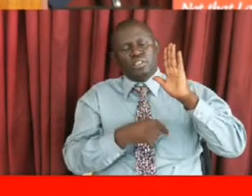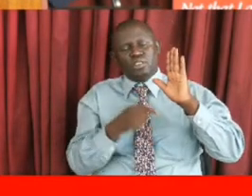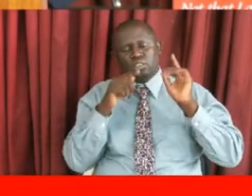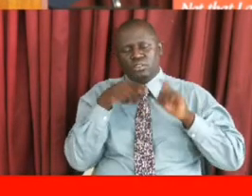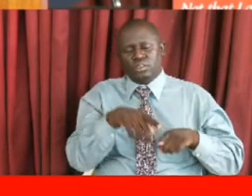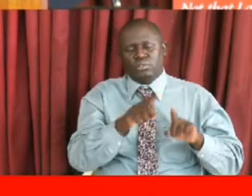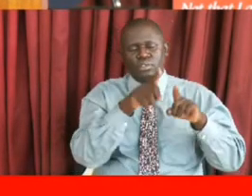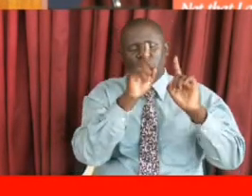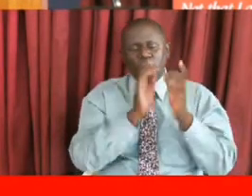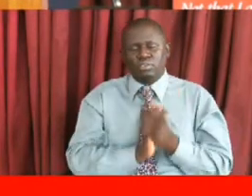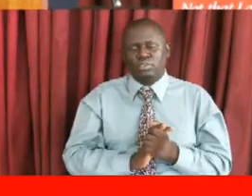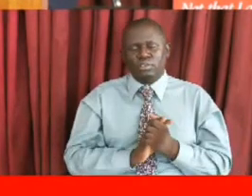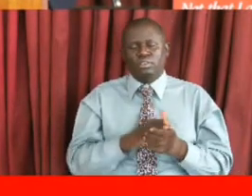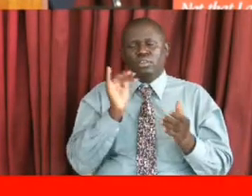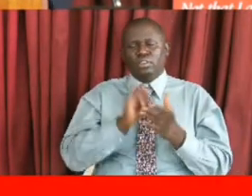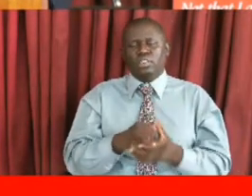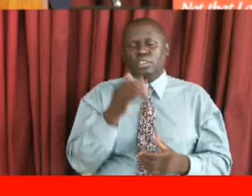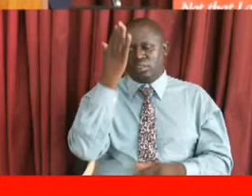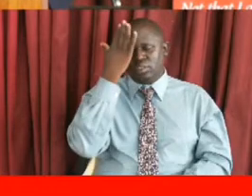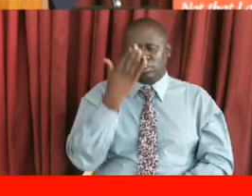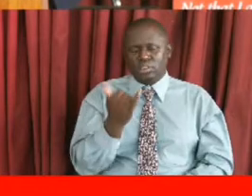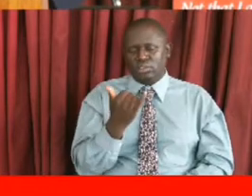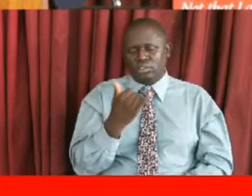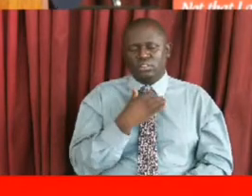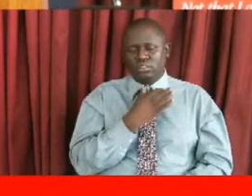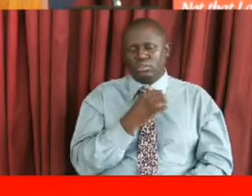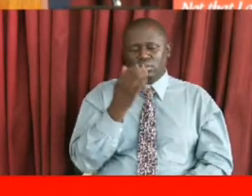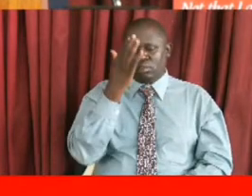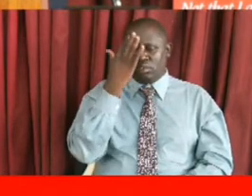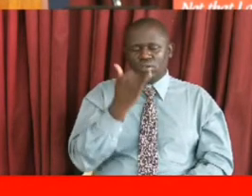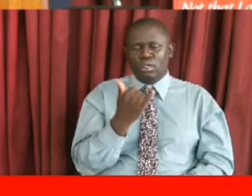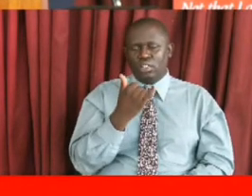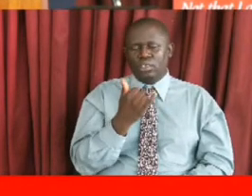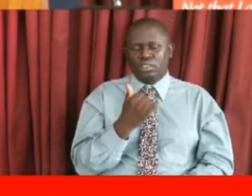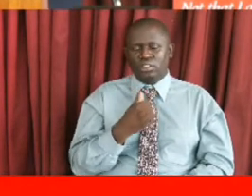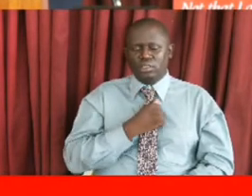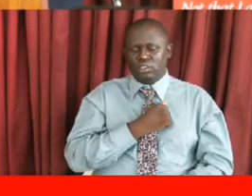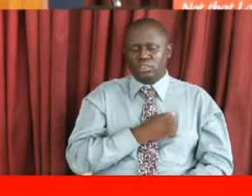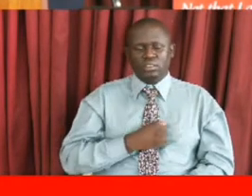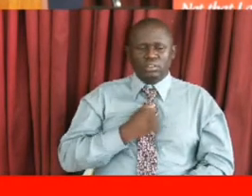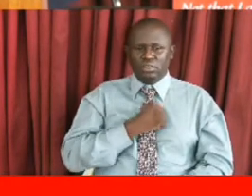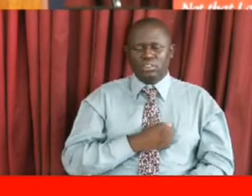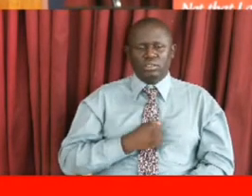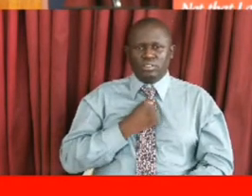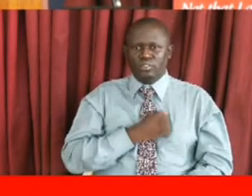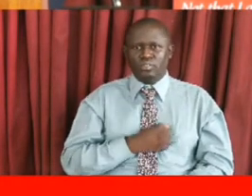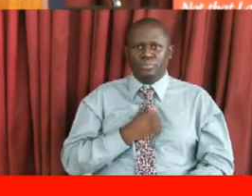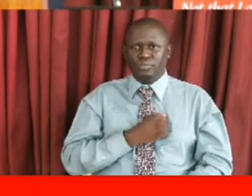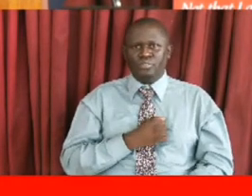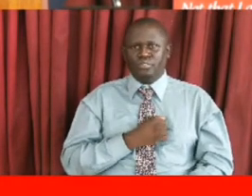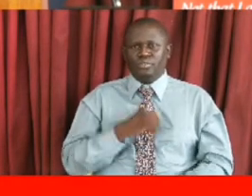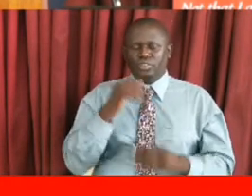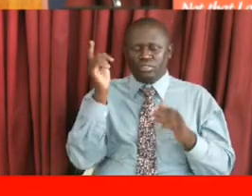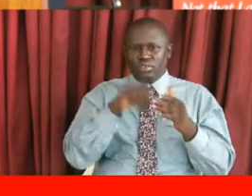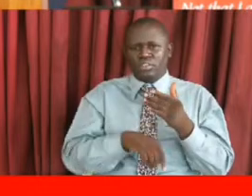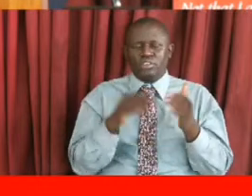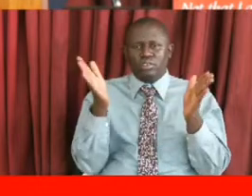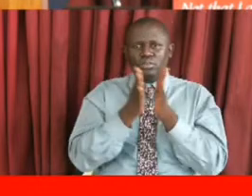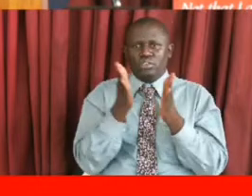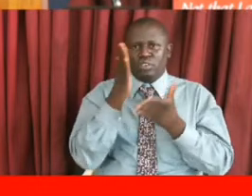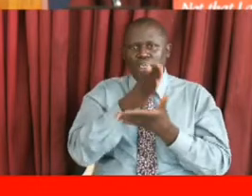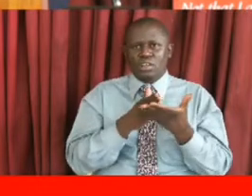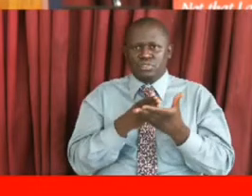secret and that's the reason there was silence in heaven for the space of half an hour that is heaven